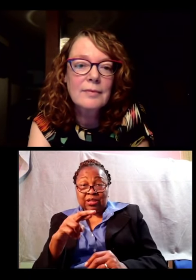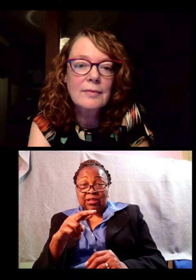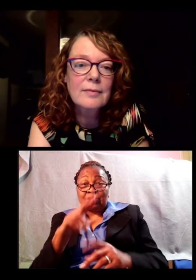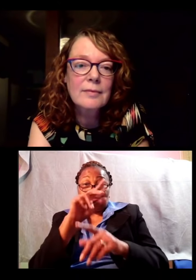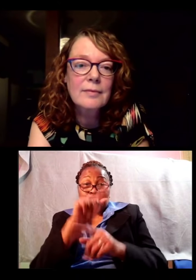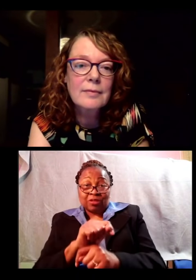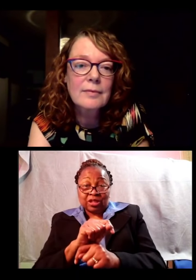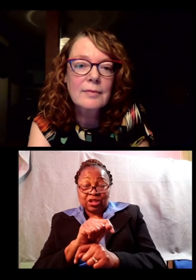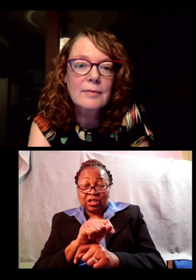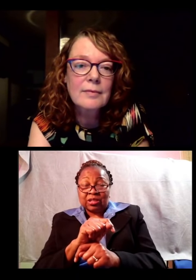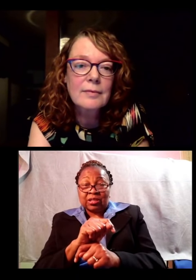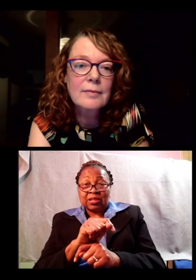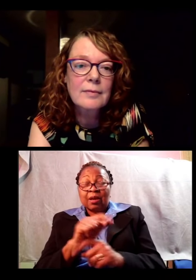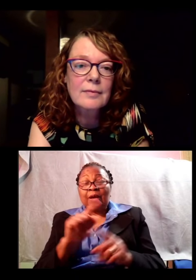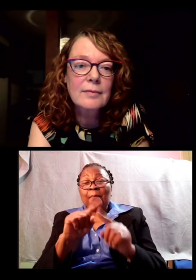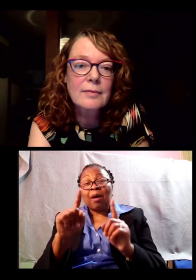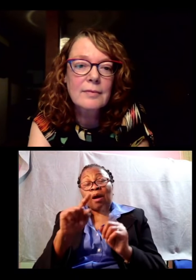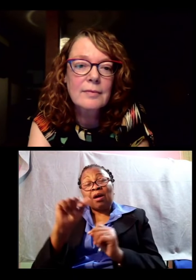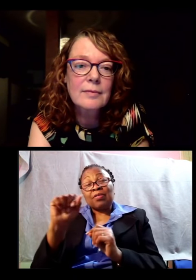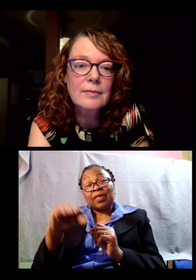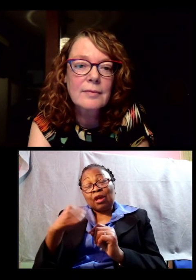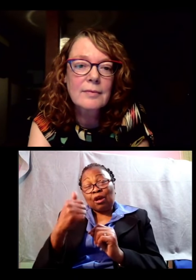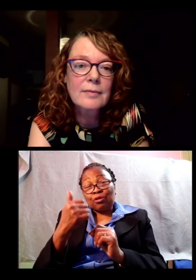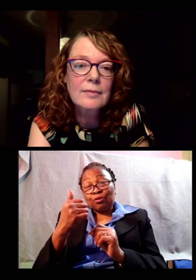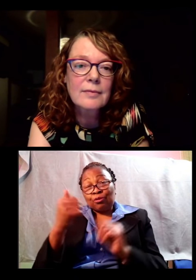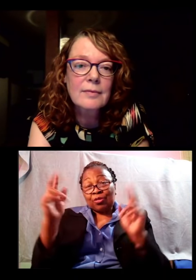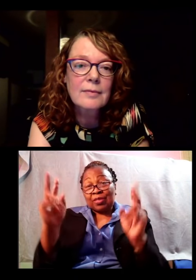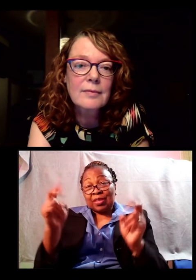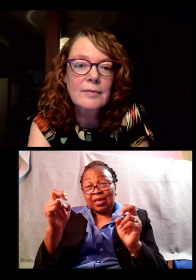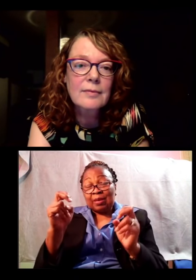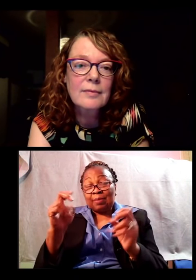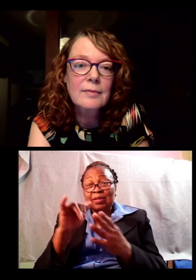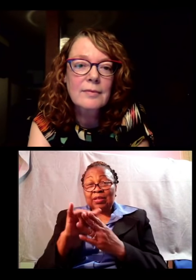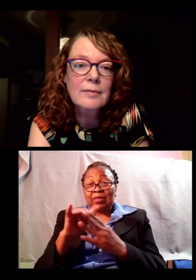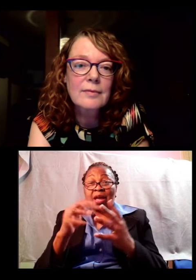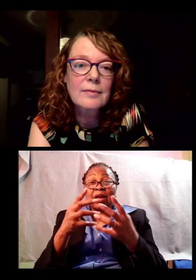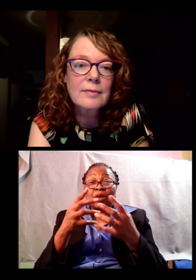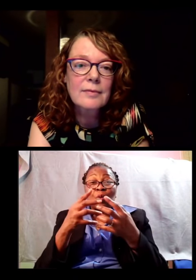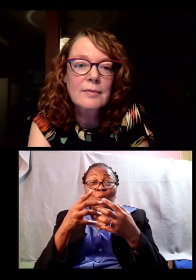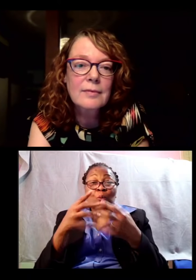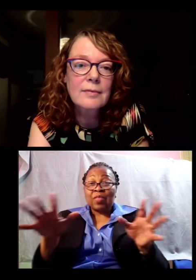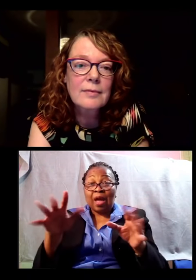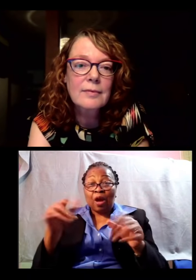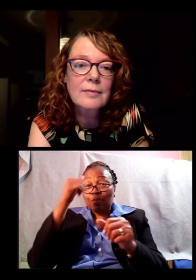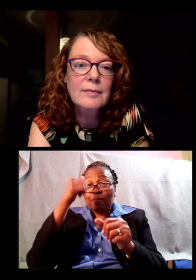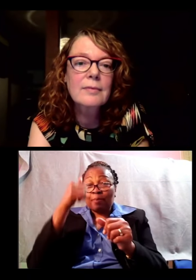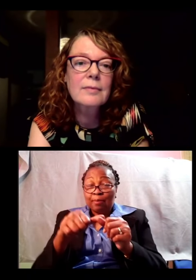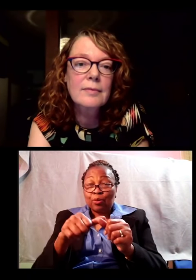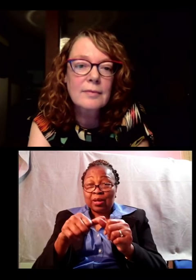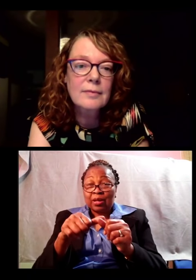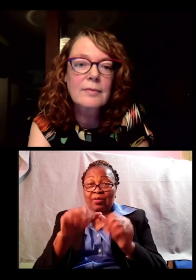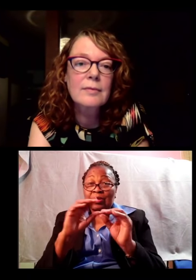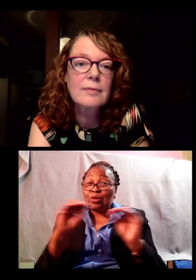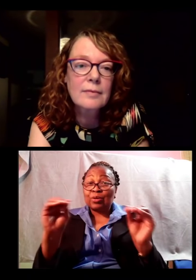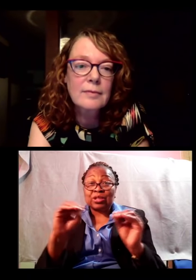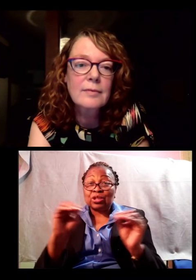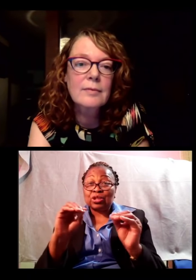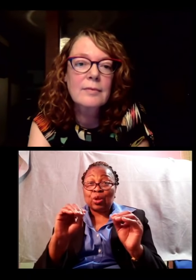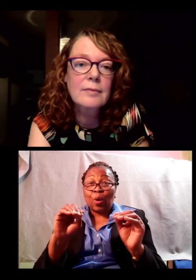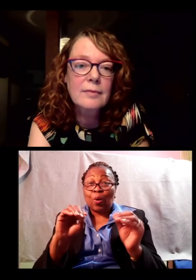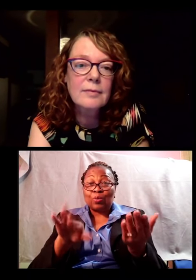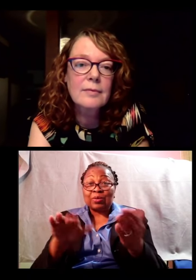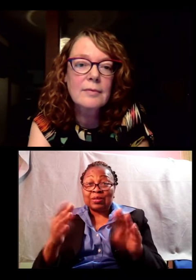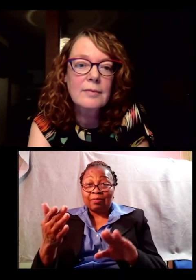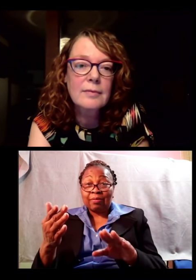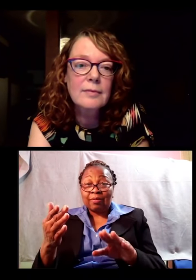traditions. But one of the other themes is that without memory, there is no debt,